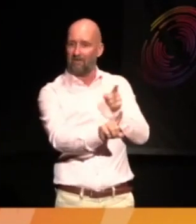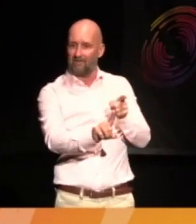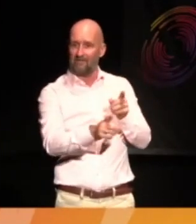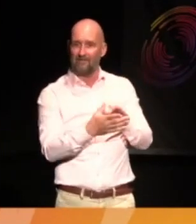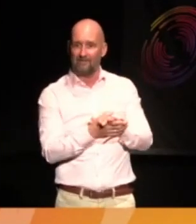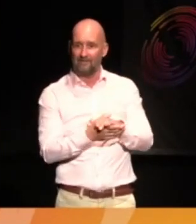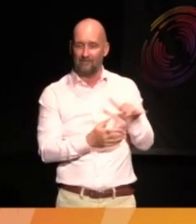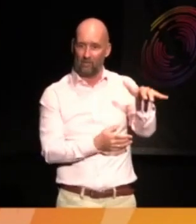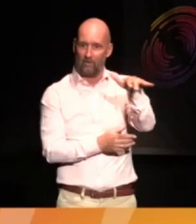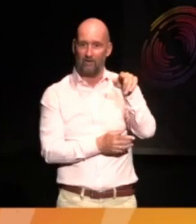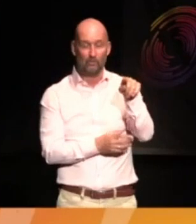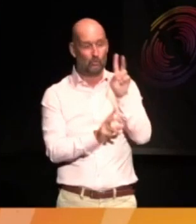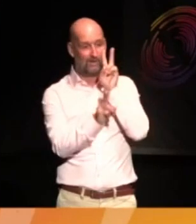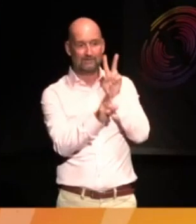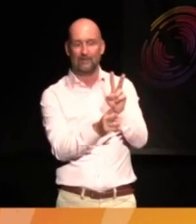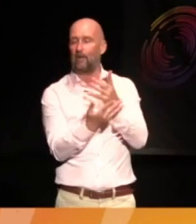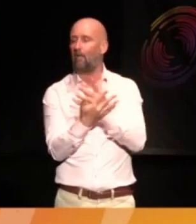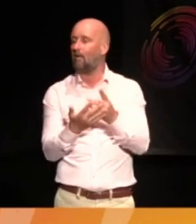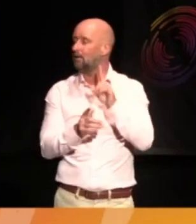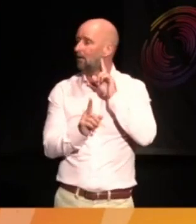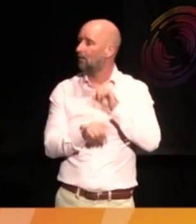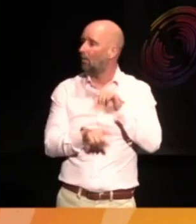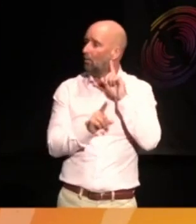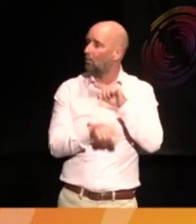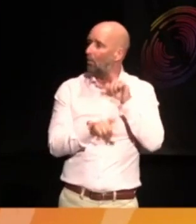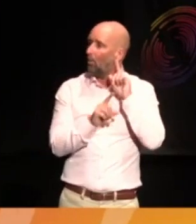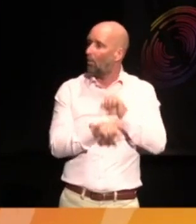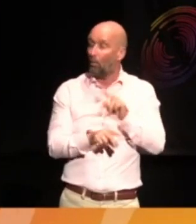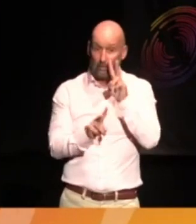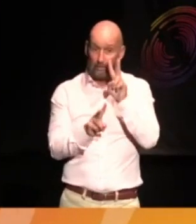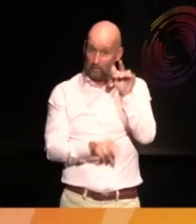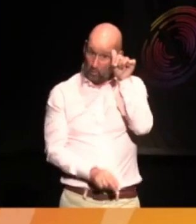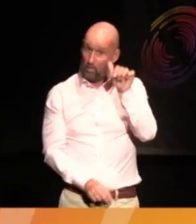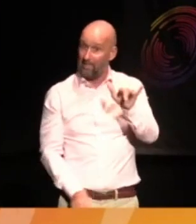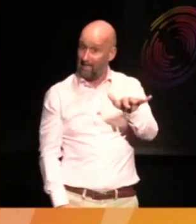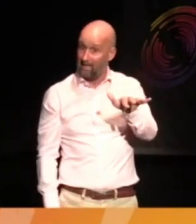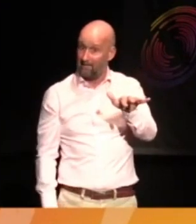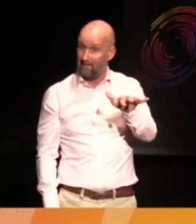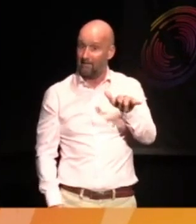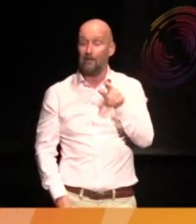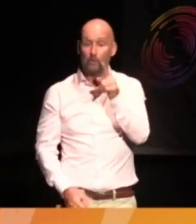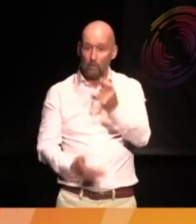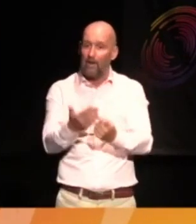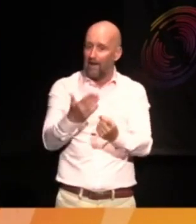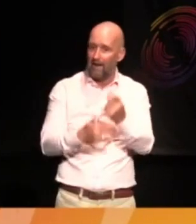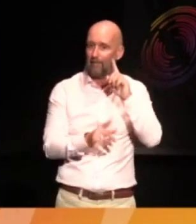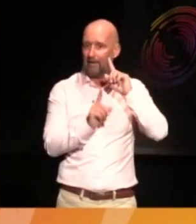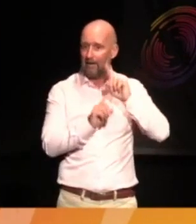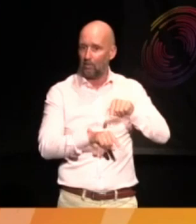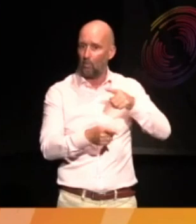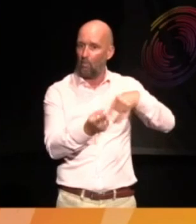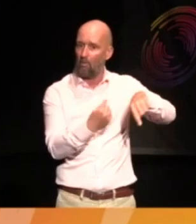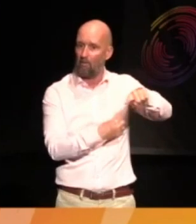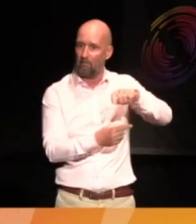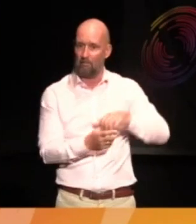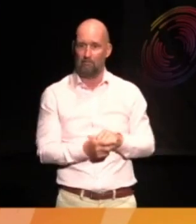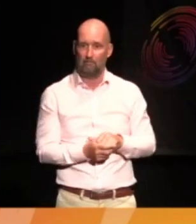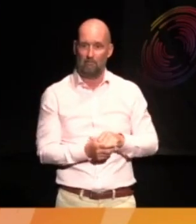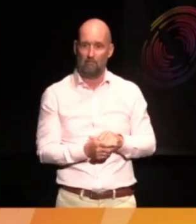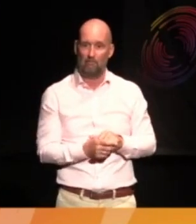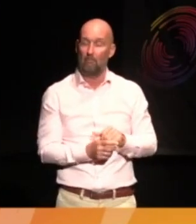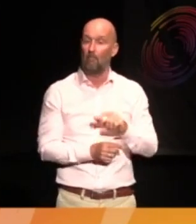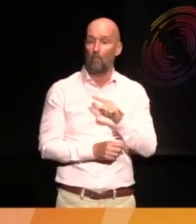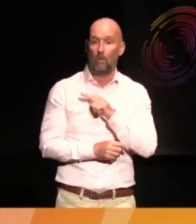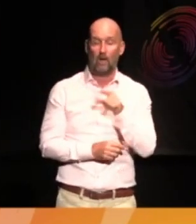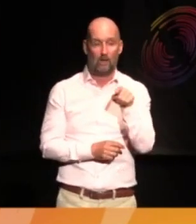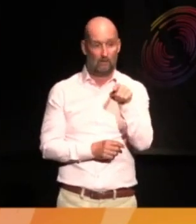plain sight, but often ignored. It's not that you can't see them, it's that you actively ignore them. And for us, it's actually the people